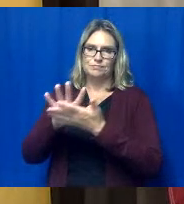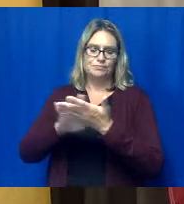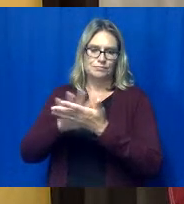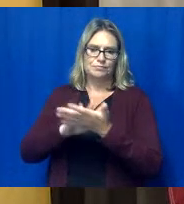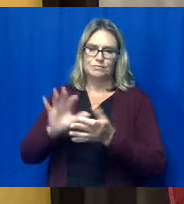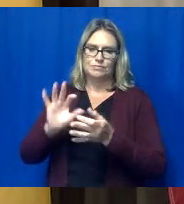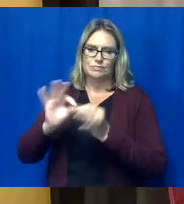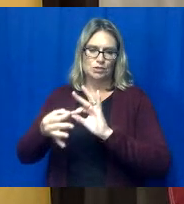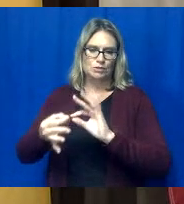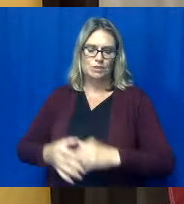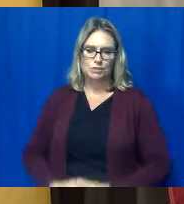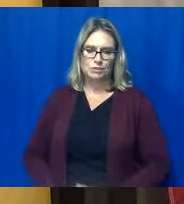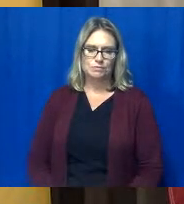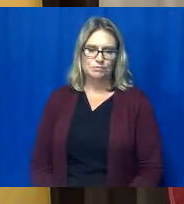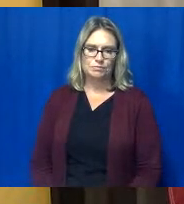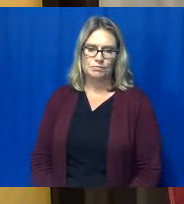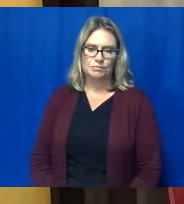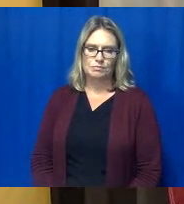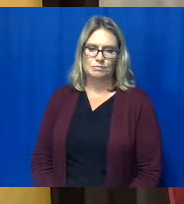tried to communicate clearly and